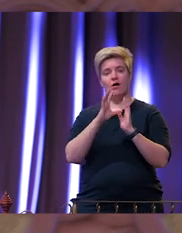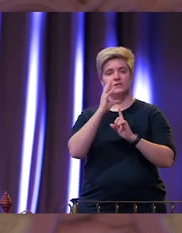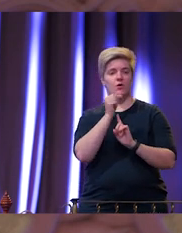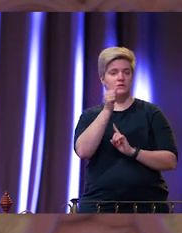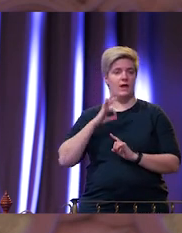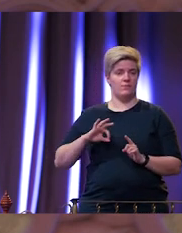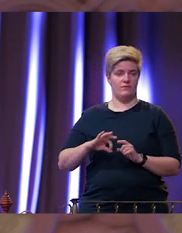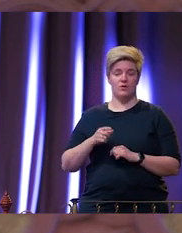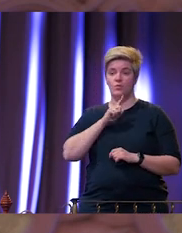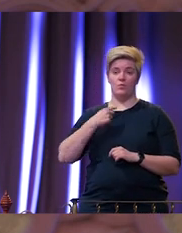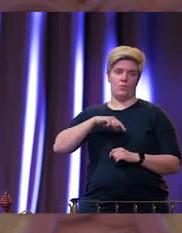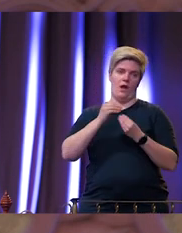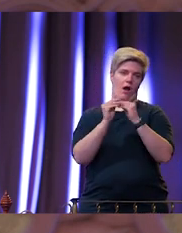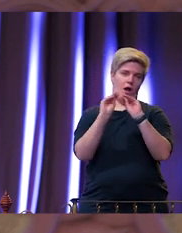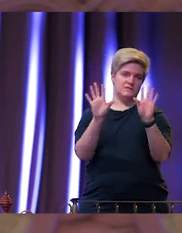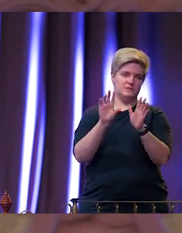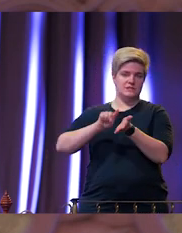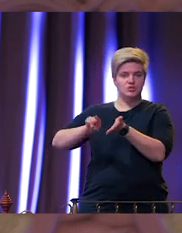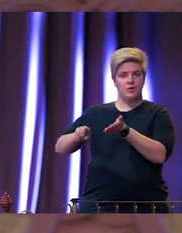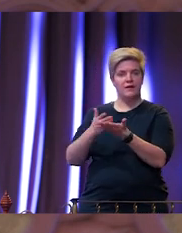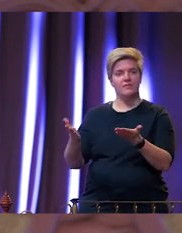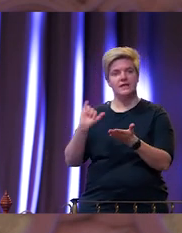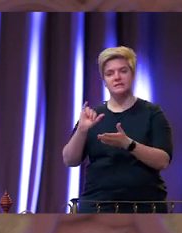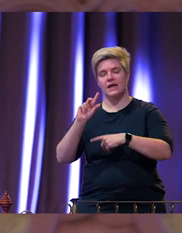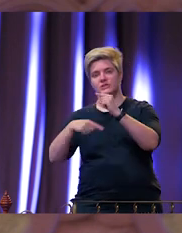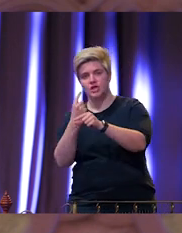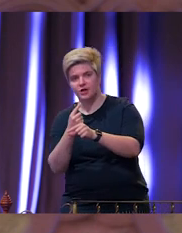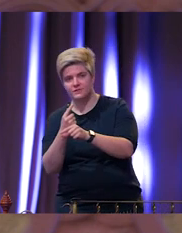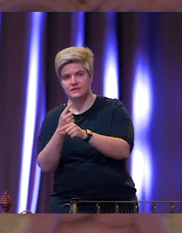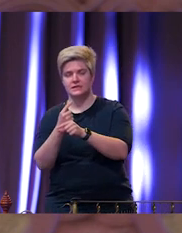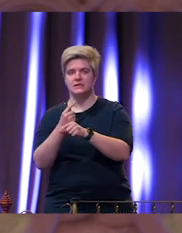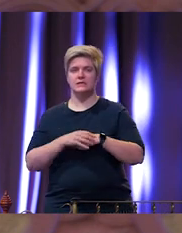track things like geography.